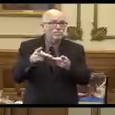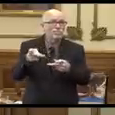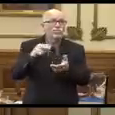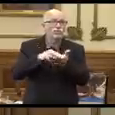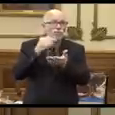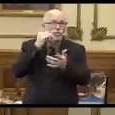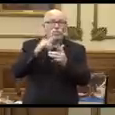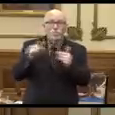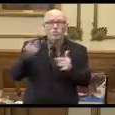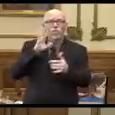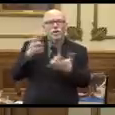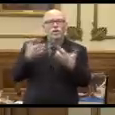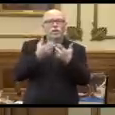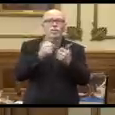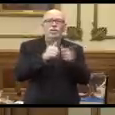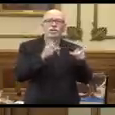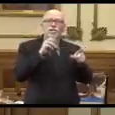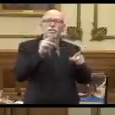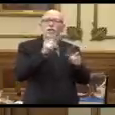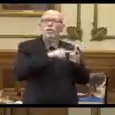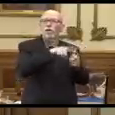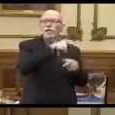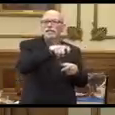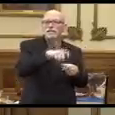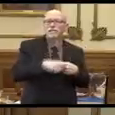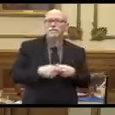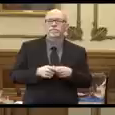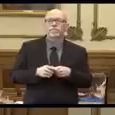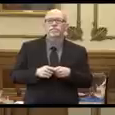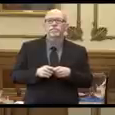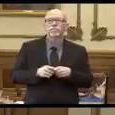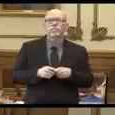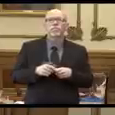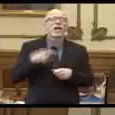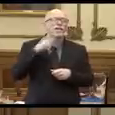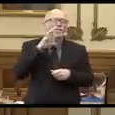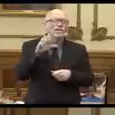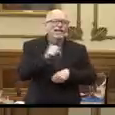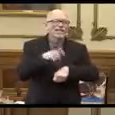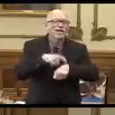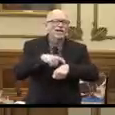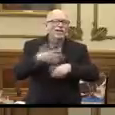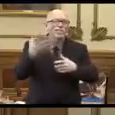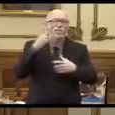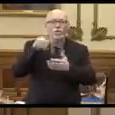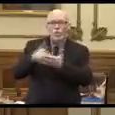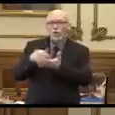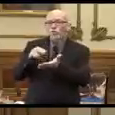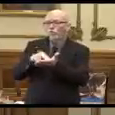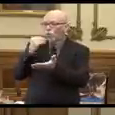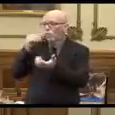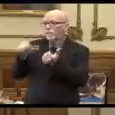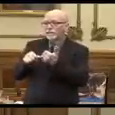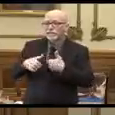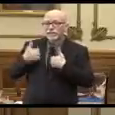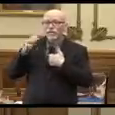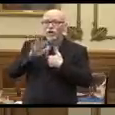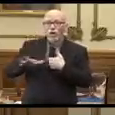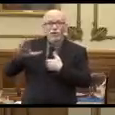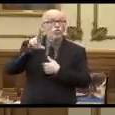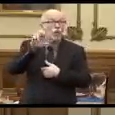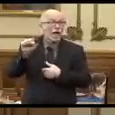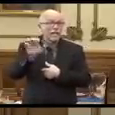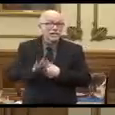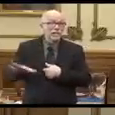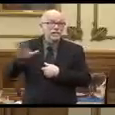what CMS is asking for as well. And I think and it will take, I think, some time for all of the long-term care facilities around the country to